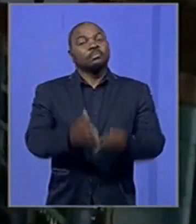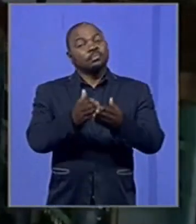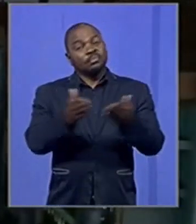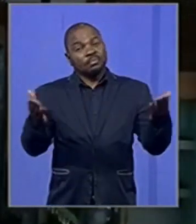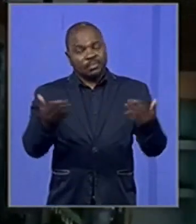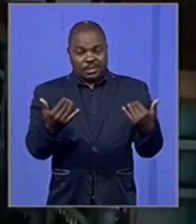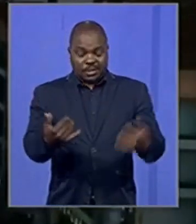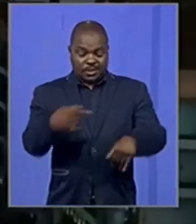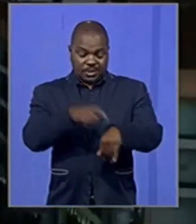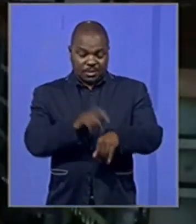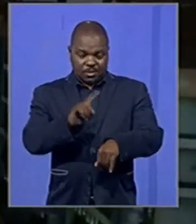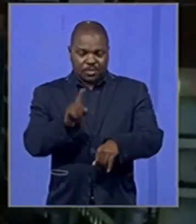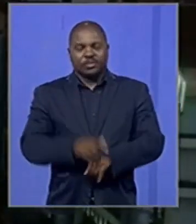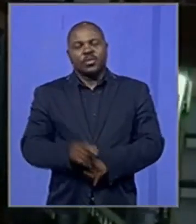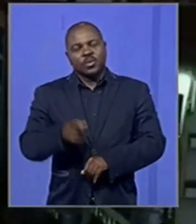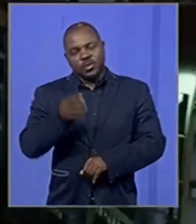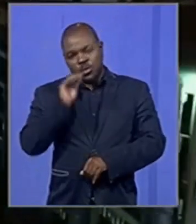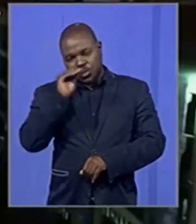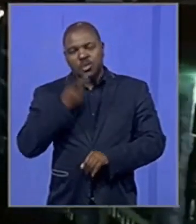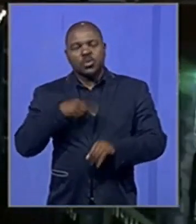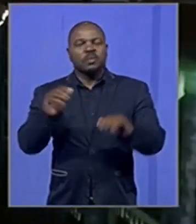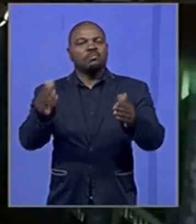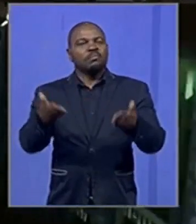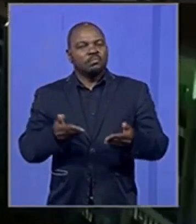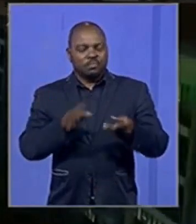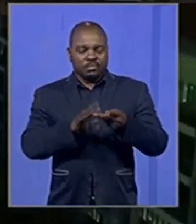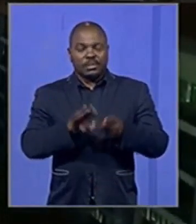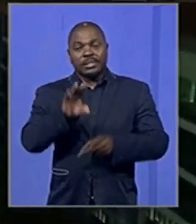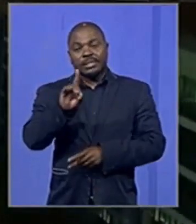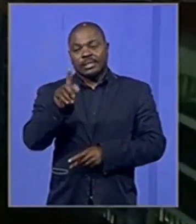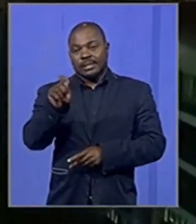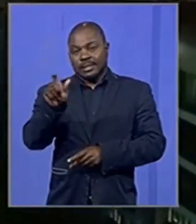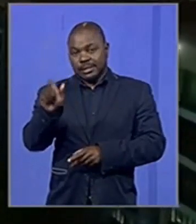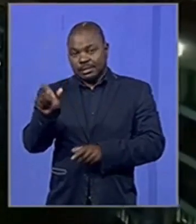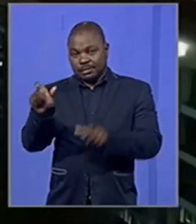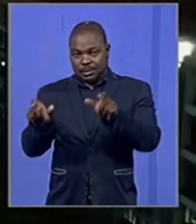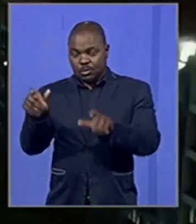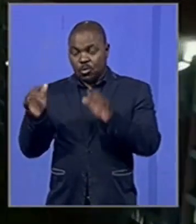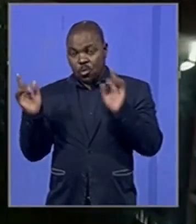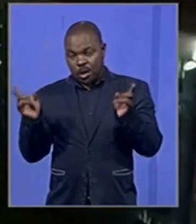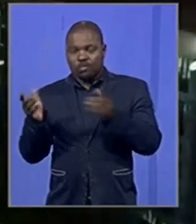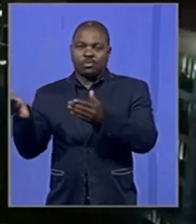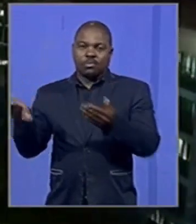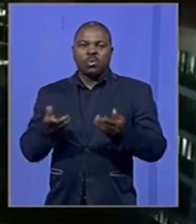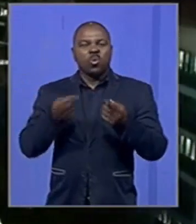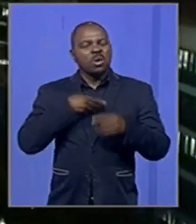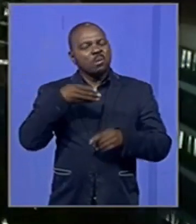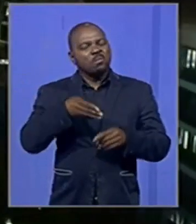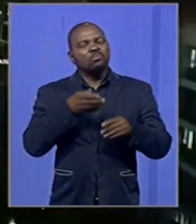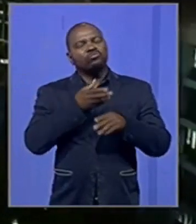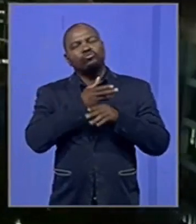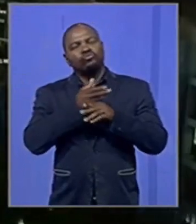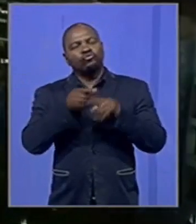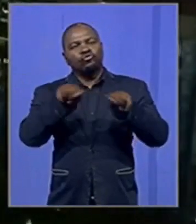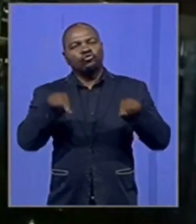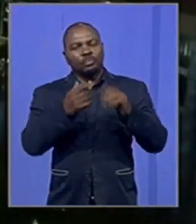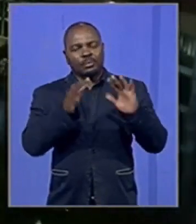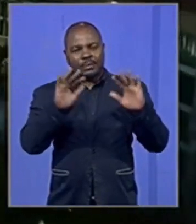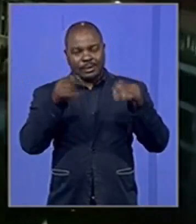Bagesho ke nako re alamogela le babogedi ba rena ba kanala ya DTT re gasha go tswa studio 10 re thoma